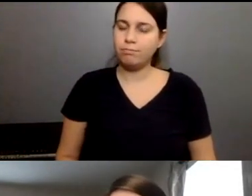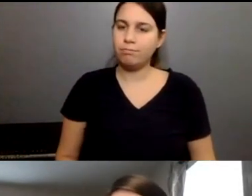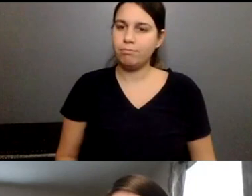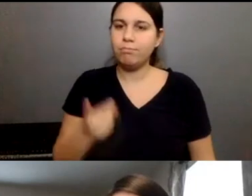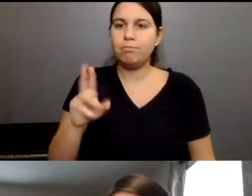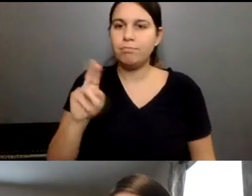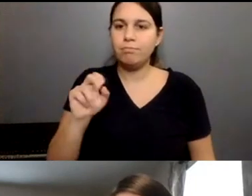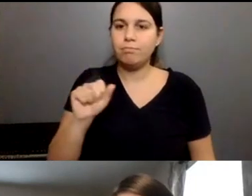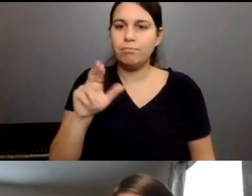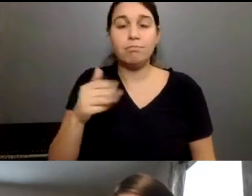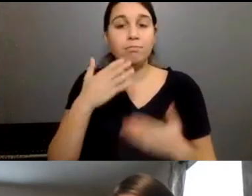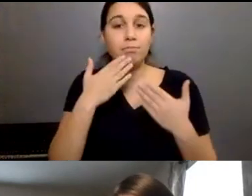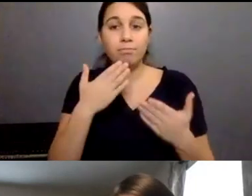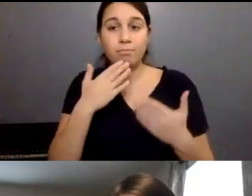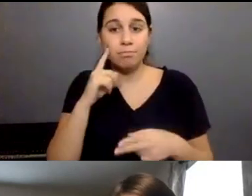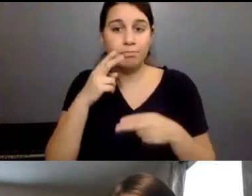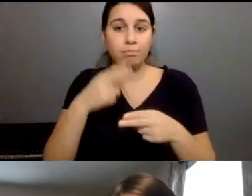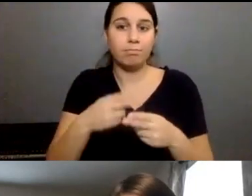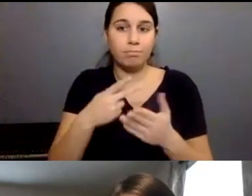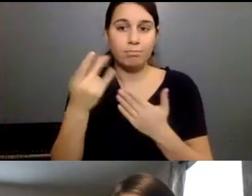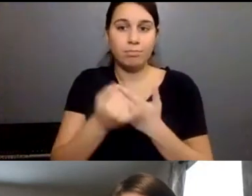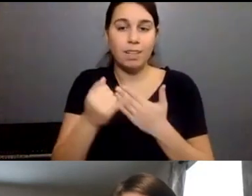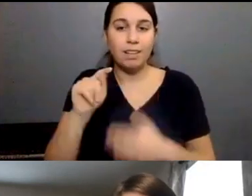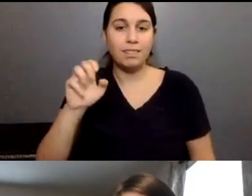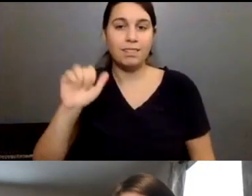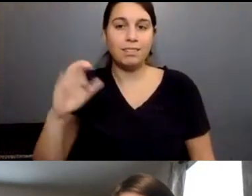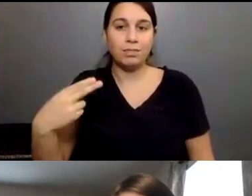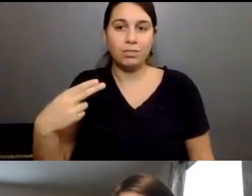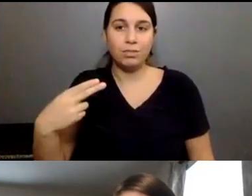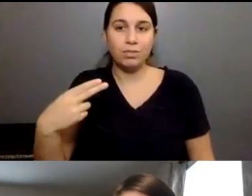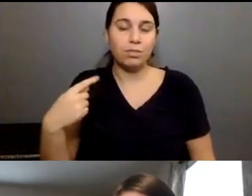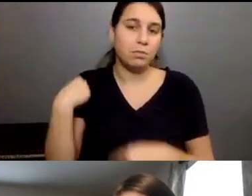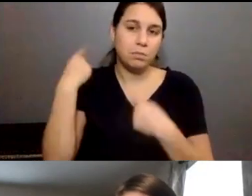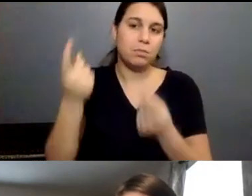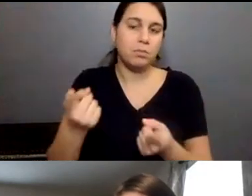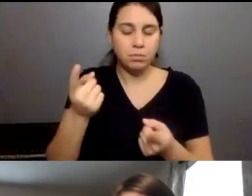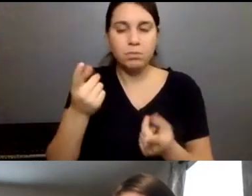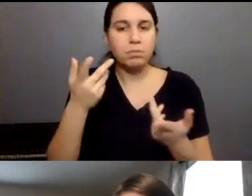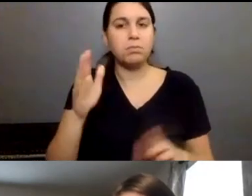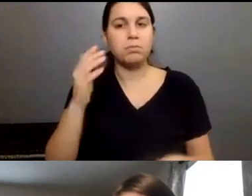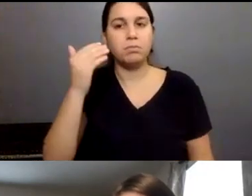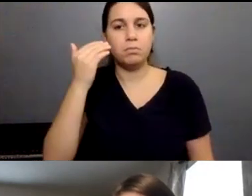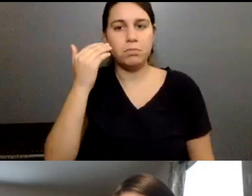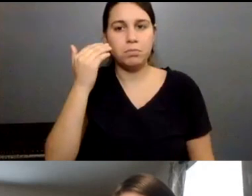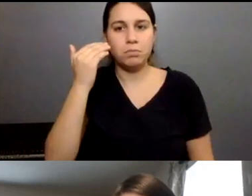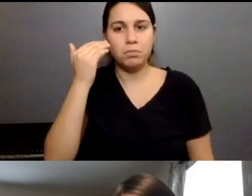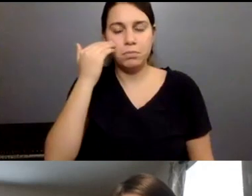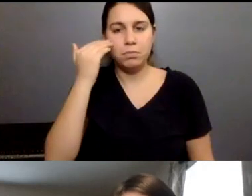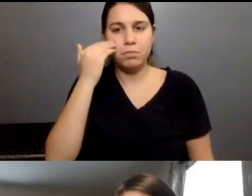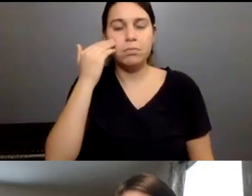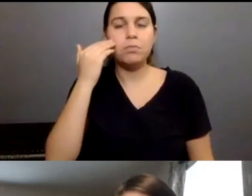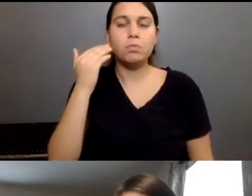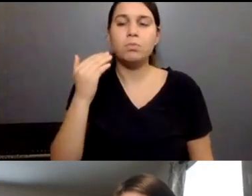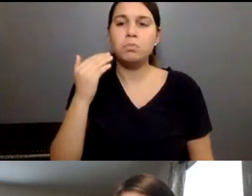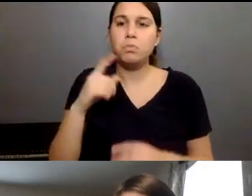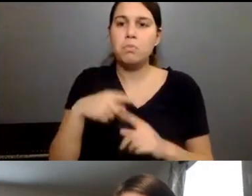Thank you. And thank you for mentioning Project Teach, which has been known as CAPPC for a long time.